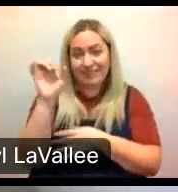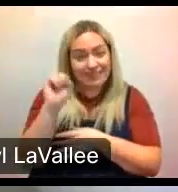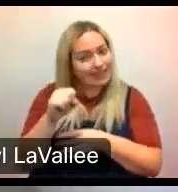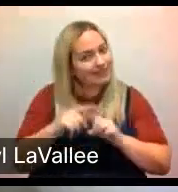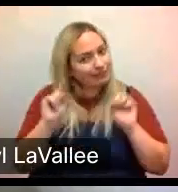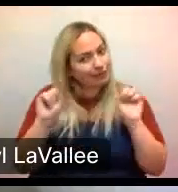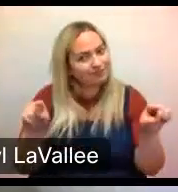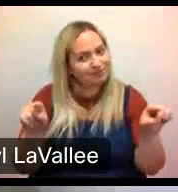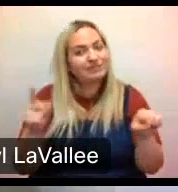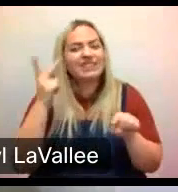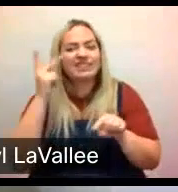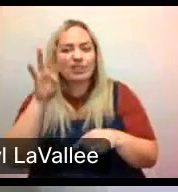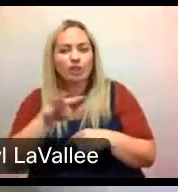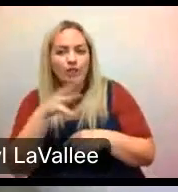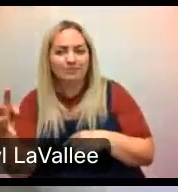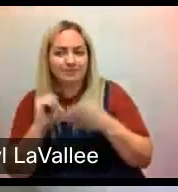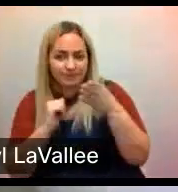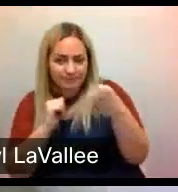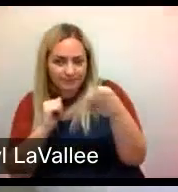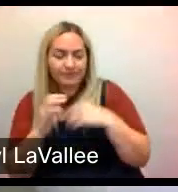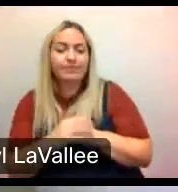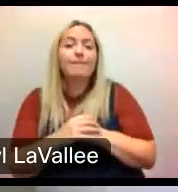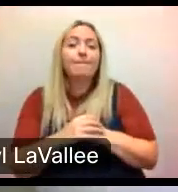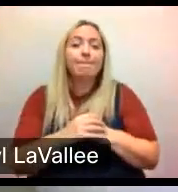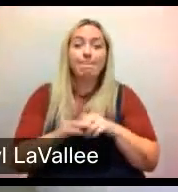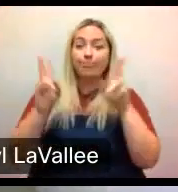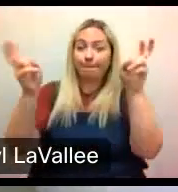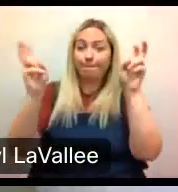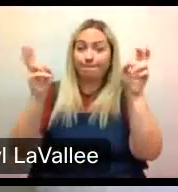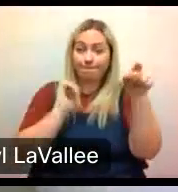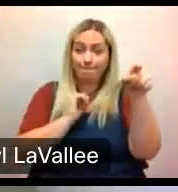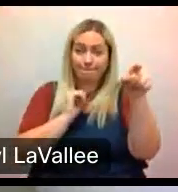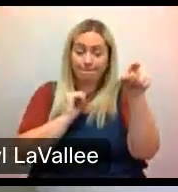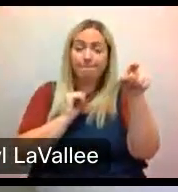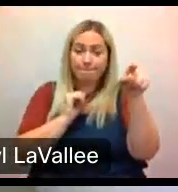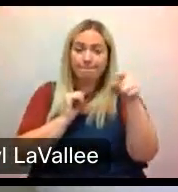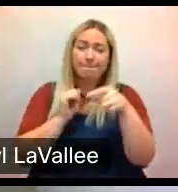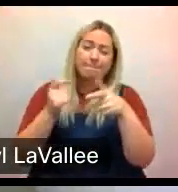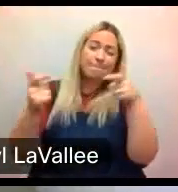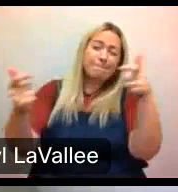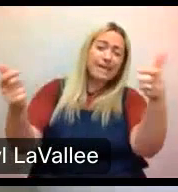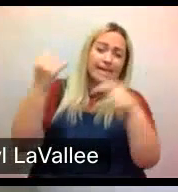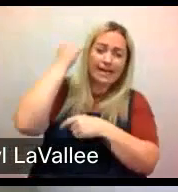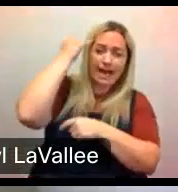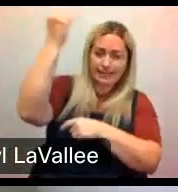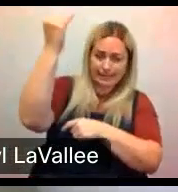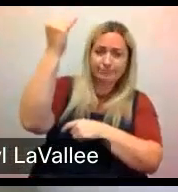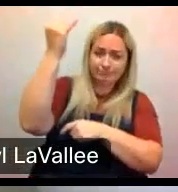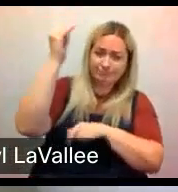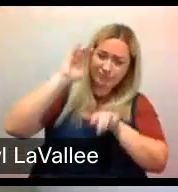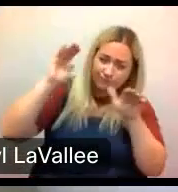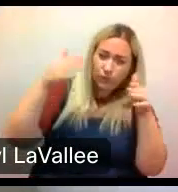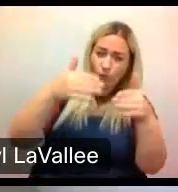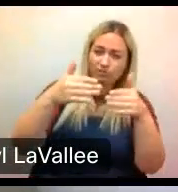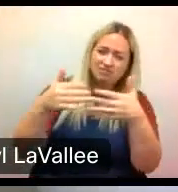So let's look at this chart here. The topic is the big idea that the author writes about. The big